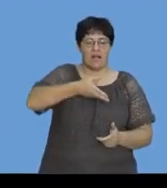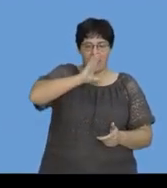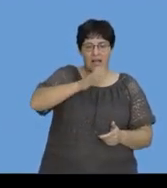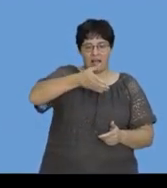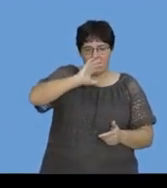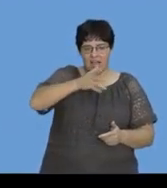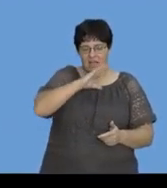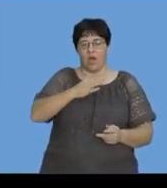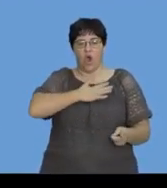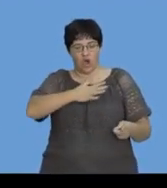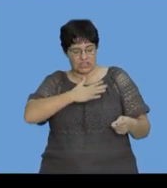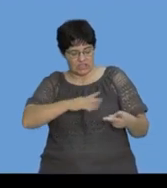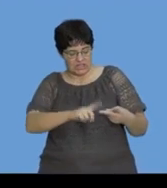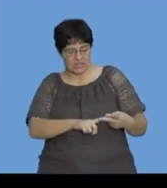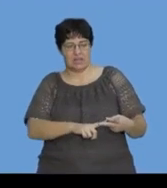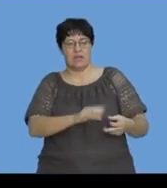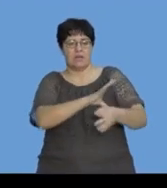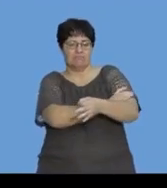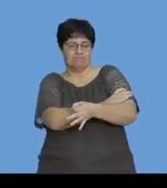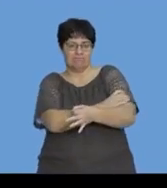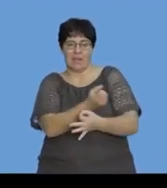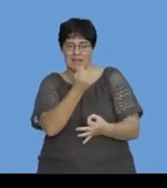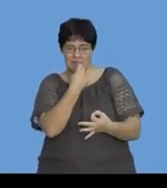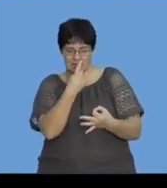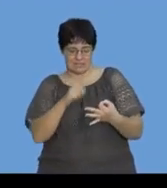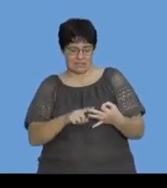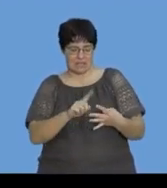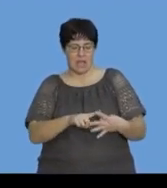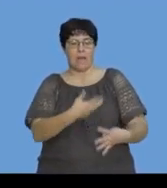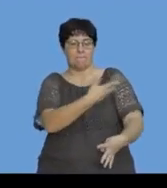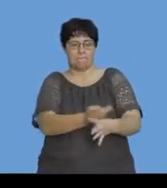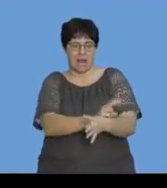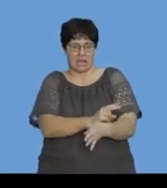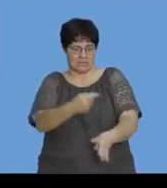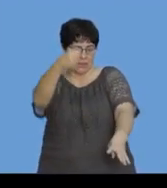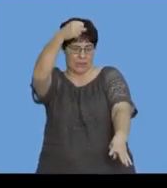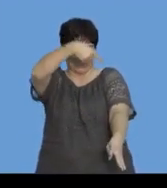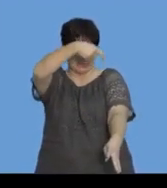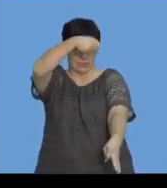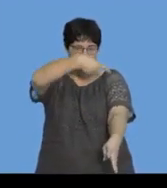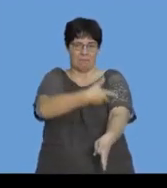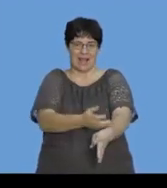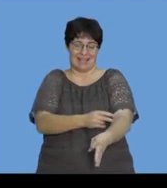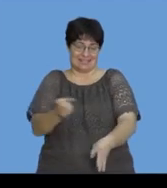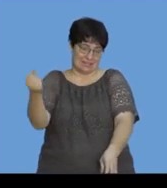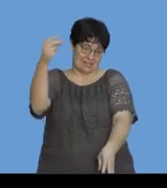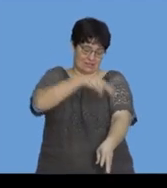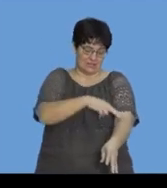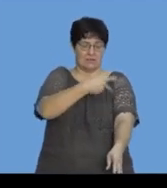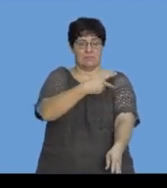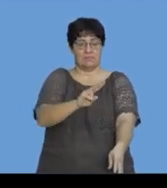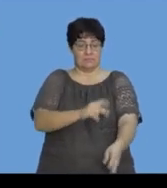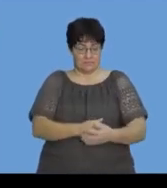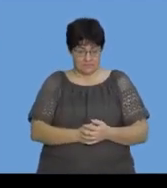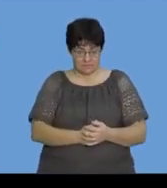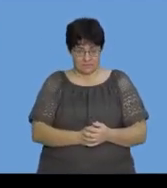rehydration fluids, oxygen, blood pressure medication, and blood transfusion. So putting other people's blood in